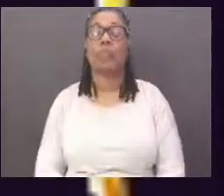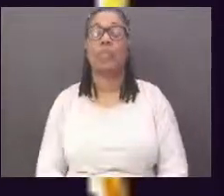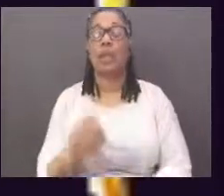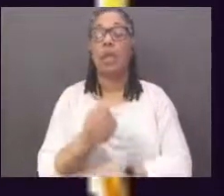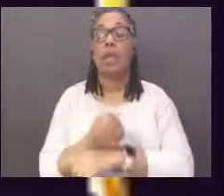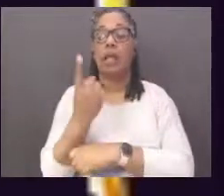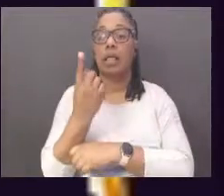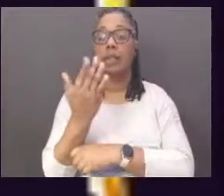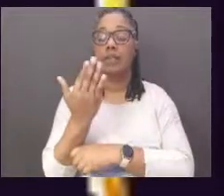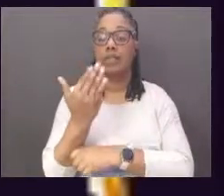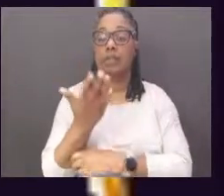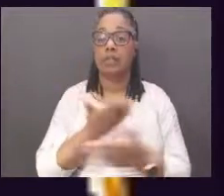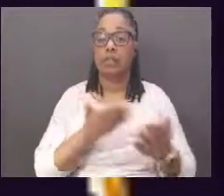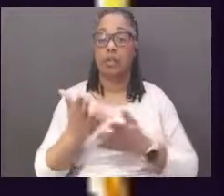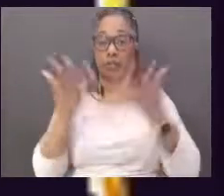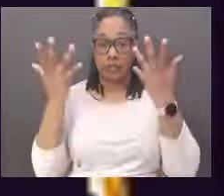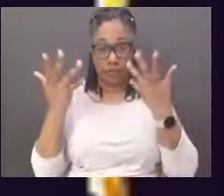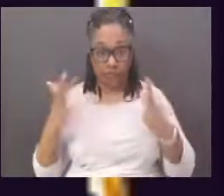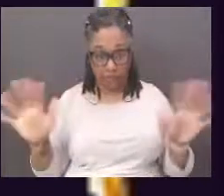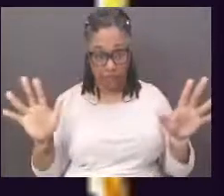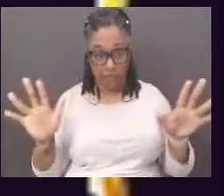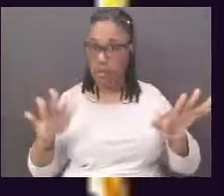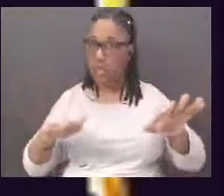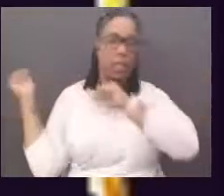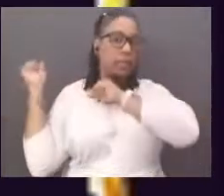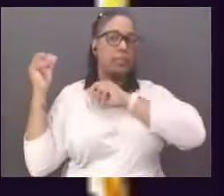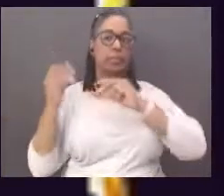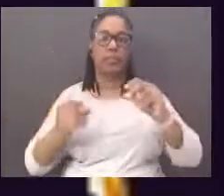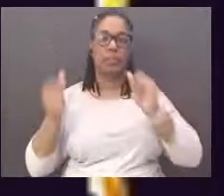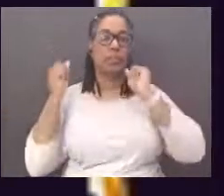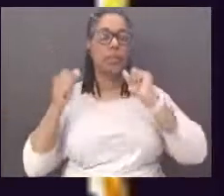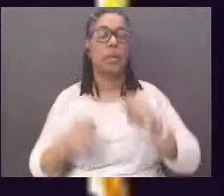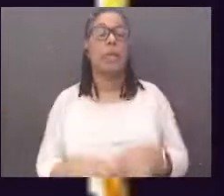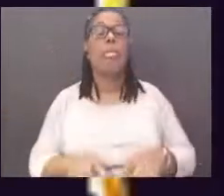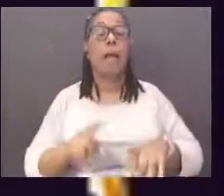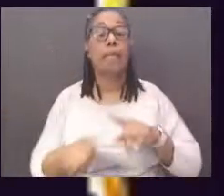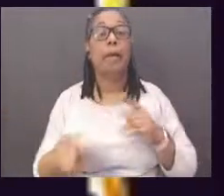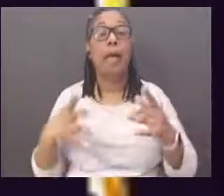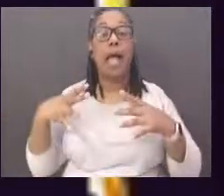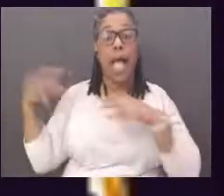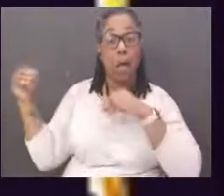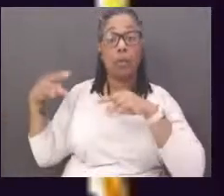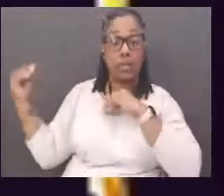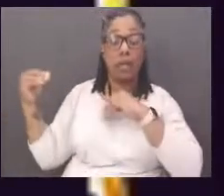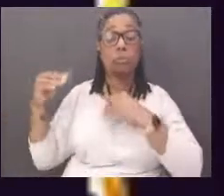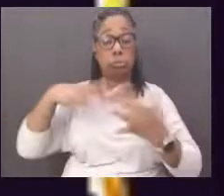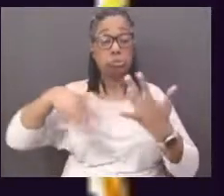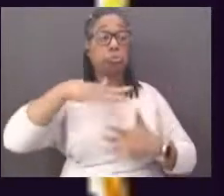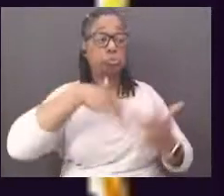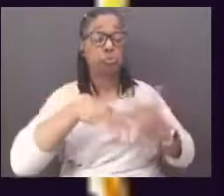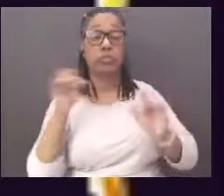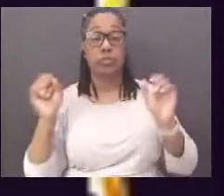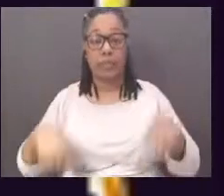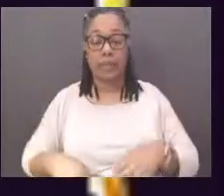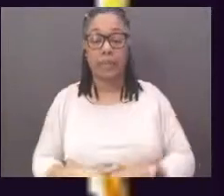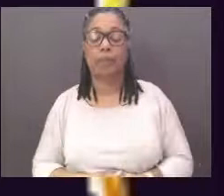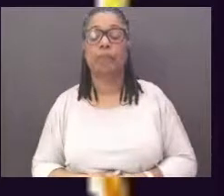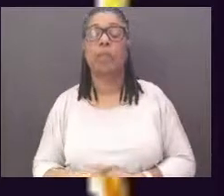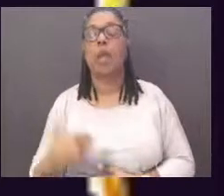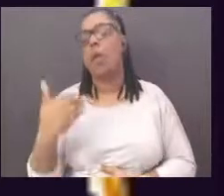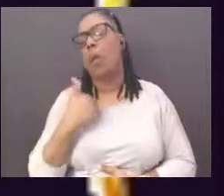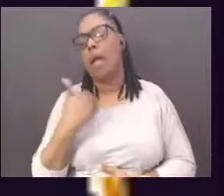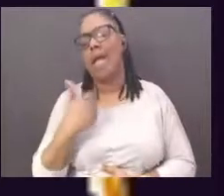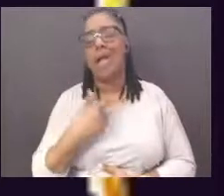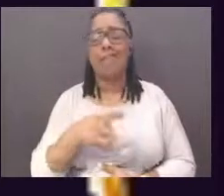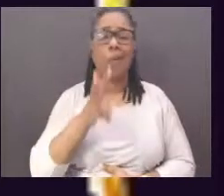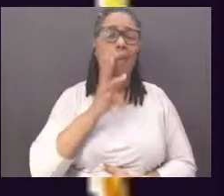service, but we may feel free to fellowship outside, but as well, we'll provide a little water in the